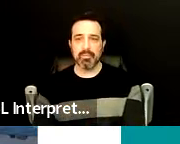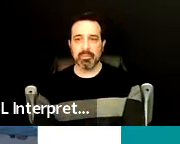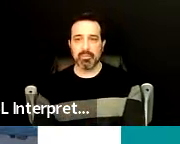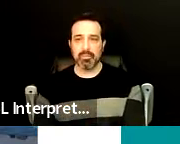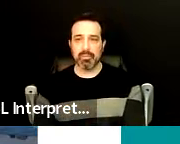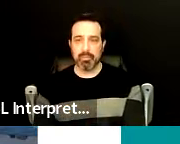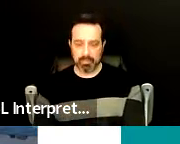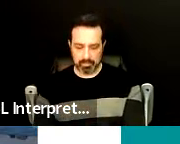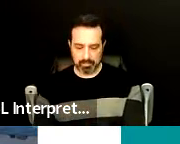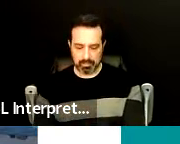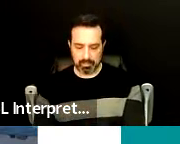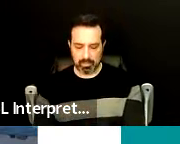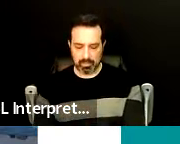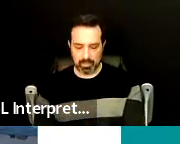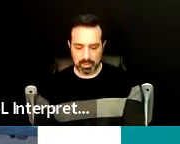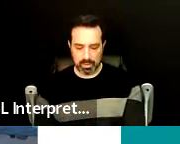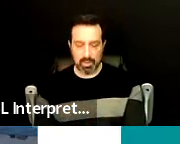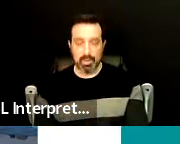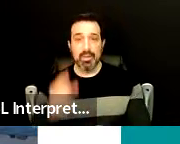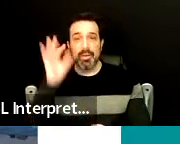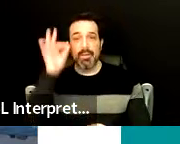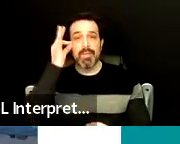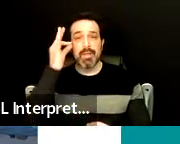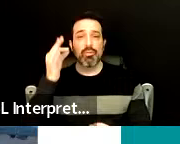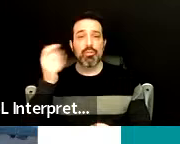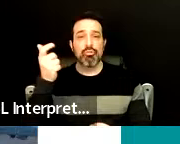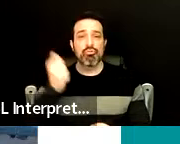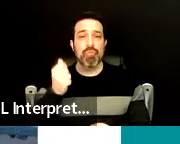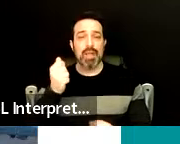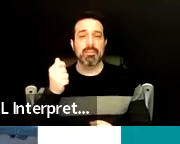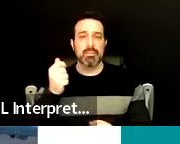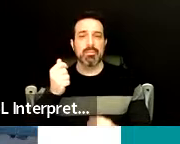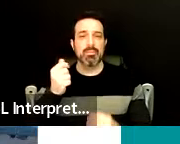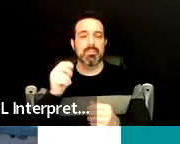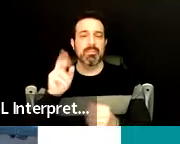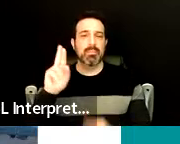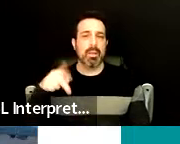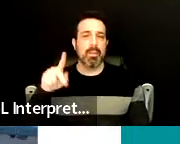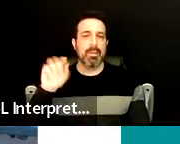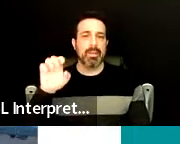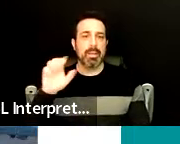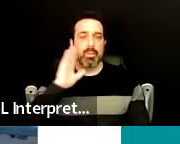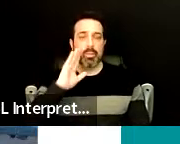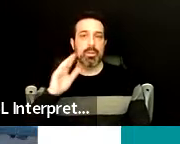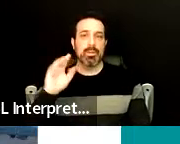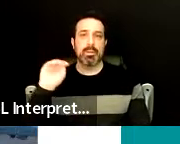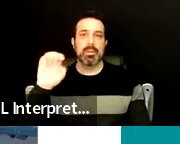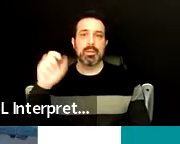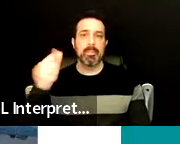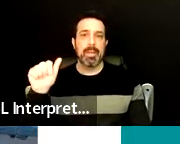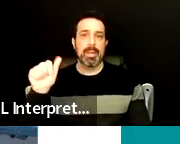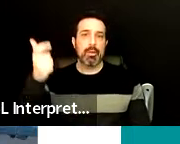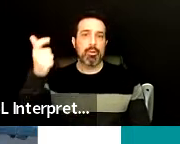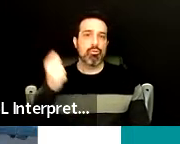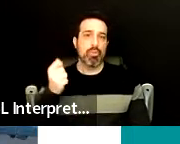federal grant update. We are actually expecting a mega grant announcement